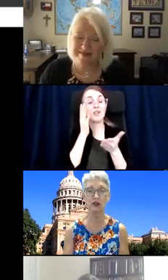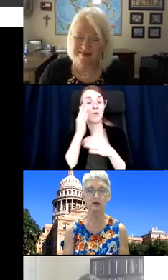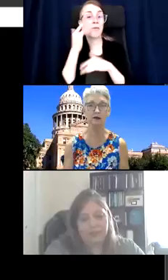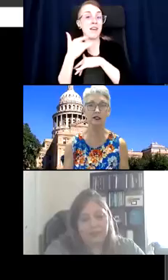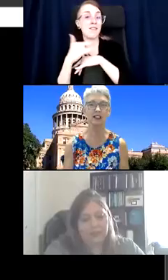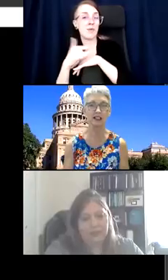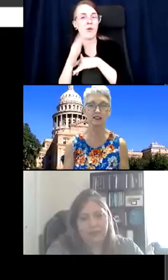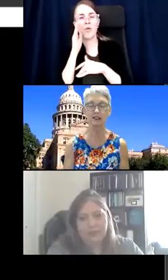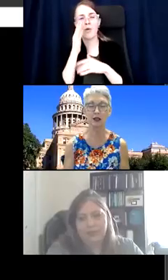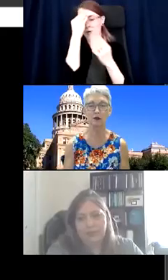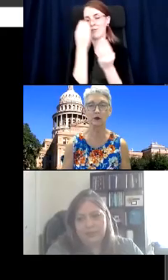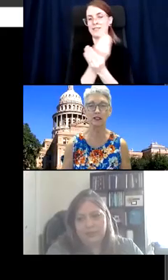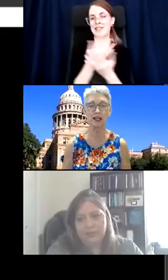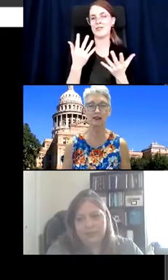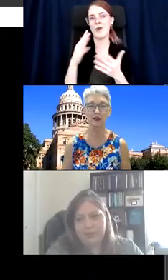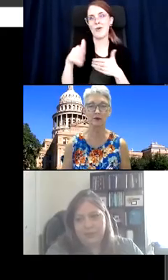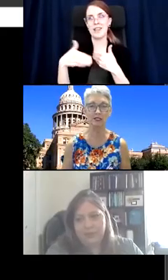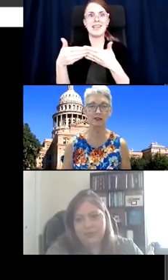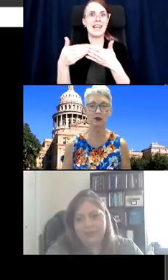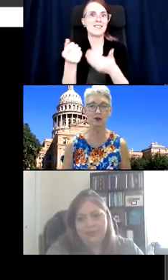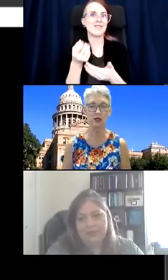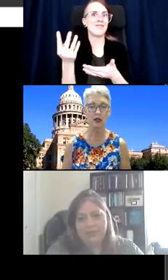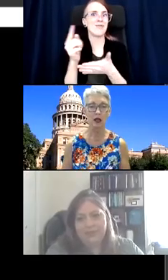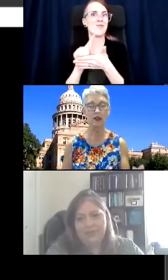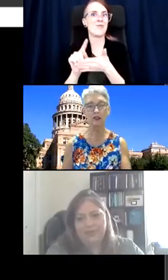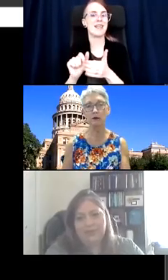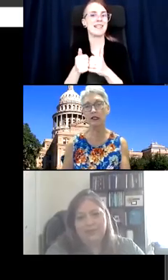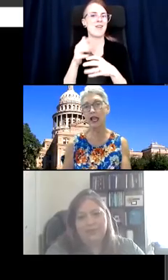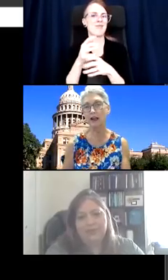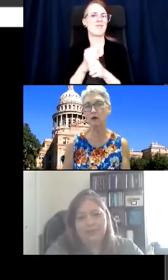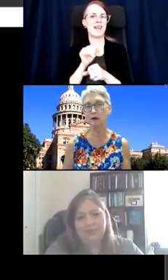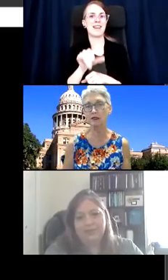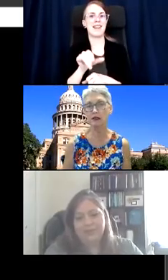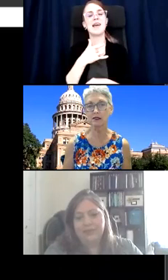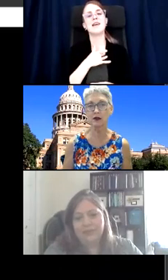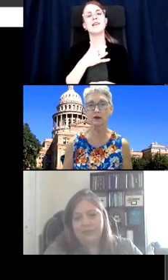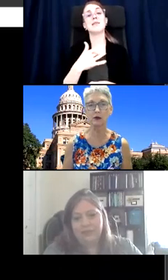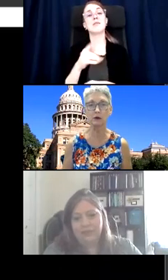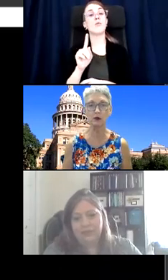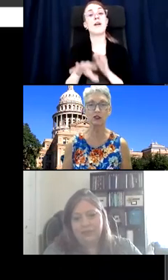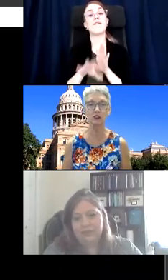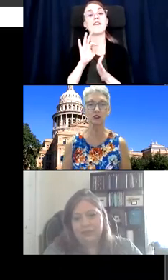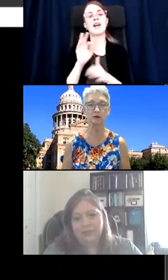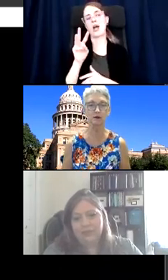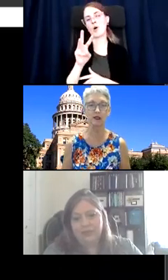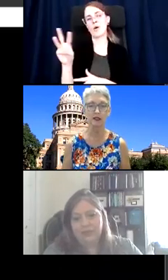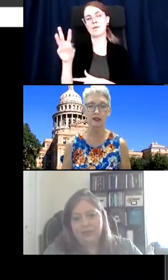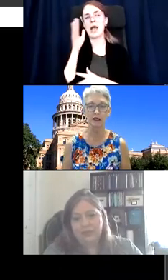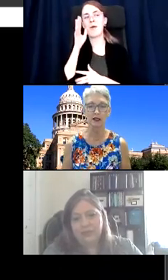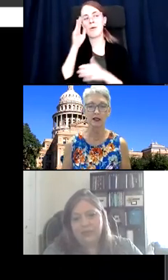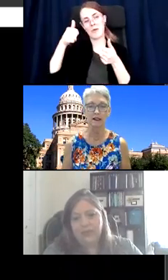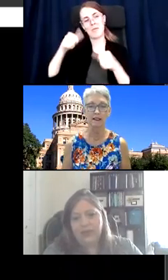let you know in the next couple of weeks how to obtain those. They are typically at our website, so they'll be posted soon.